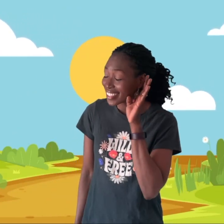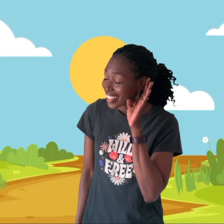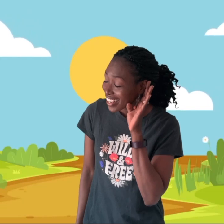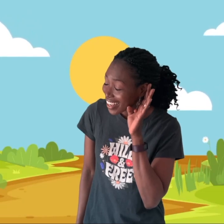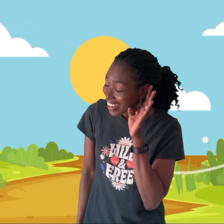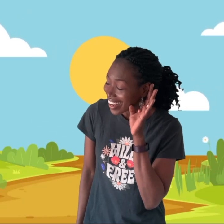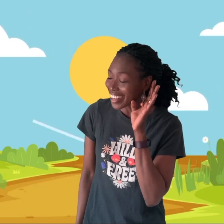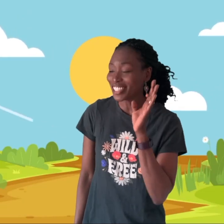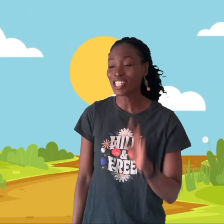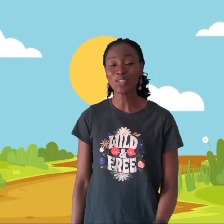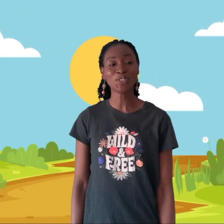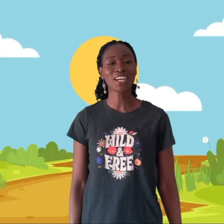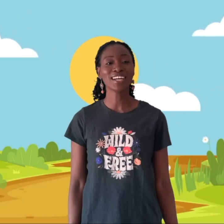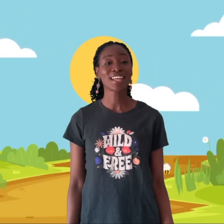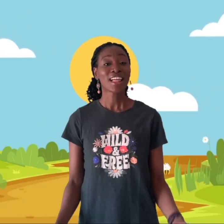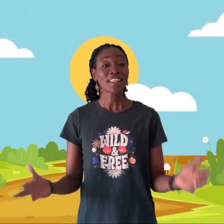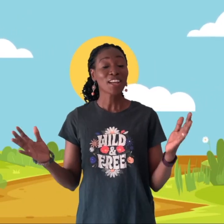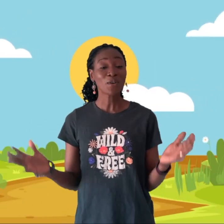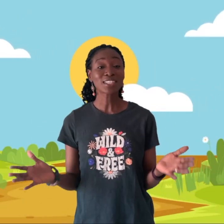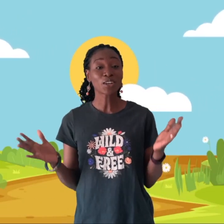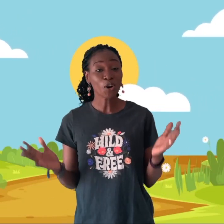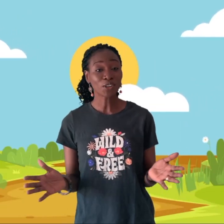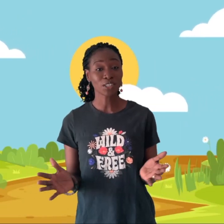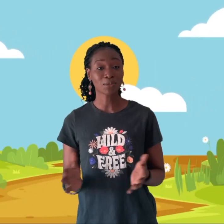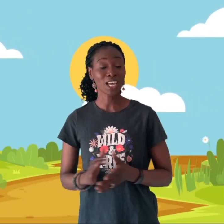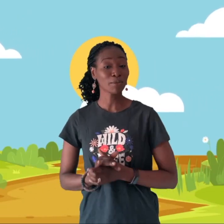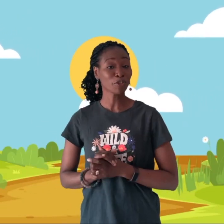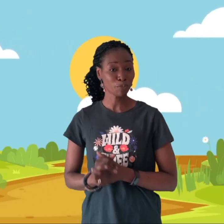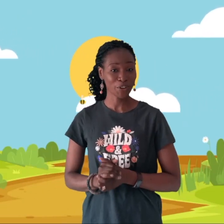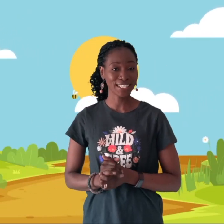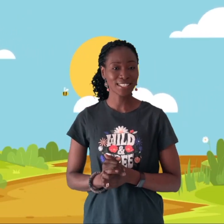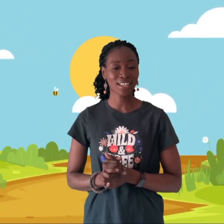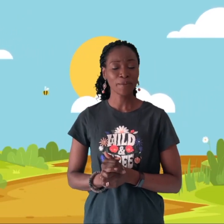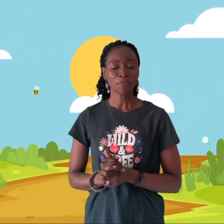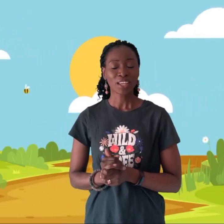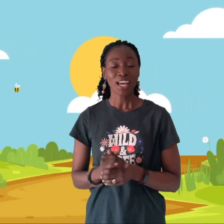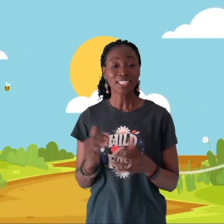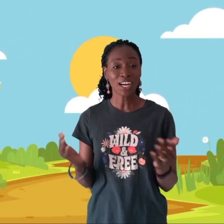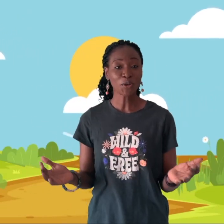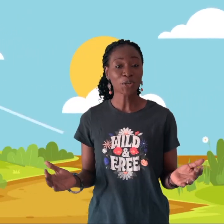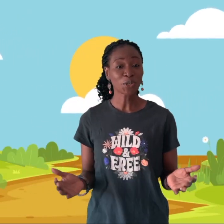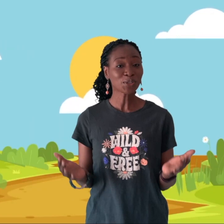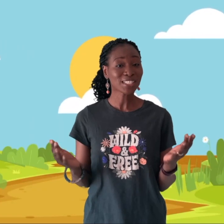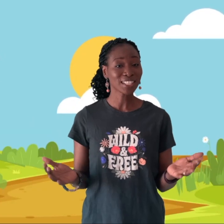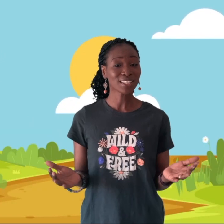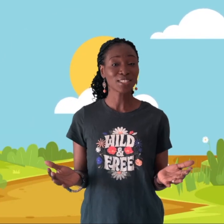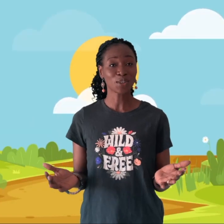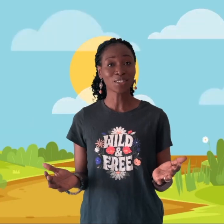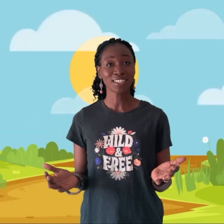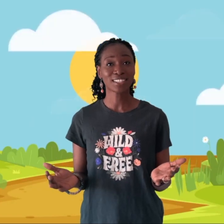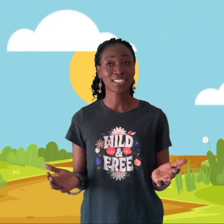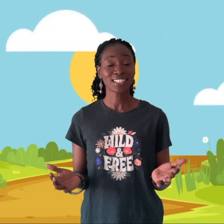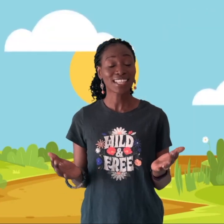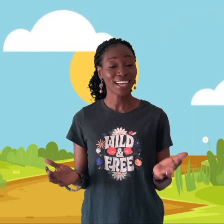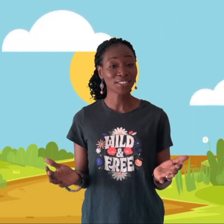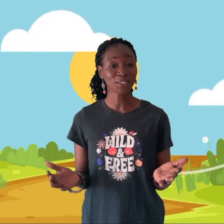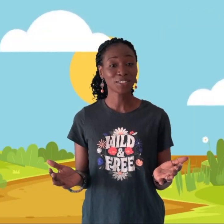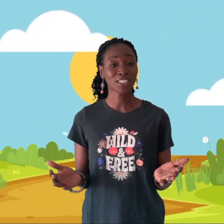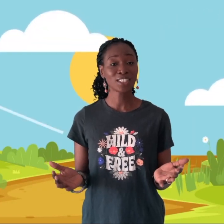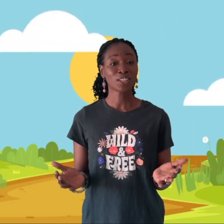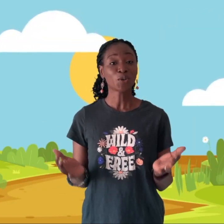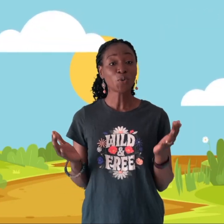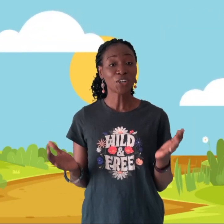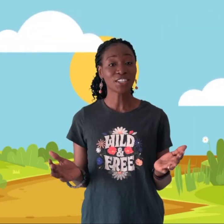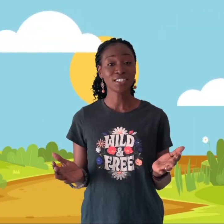Lord. Hallelujah. That was an awesome time of praise. And now we're going to sing the song